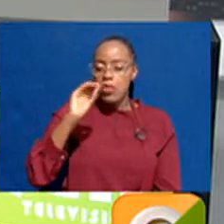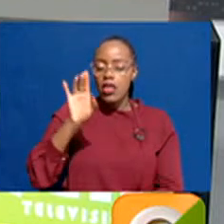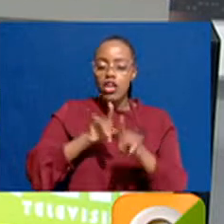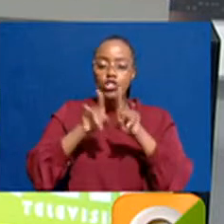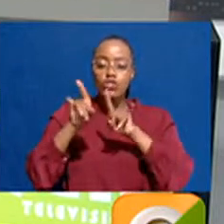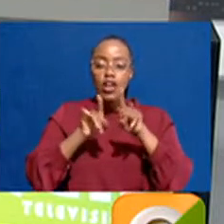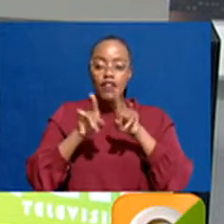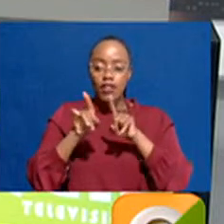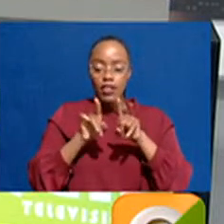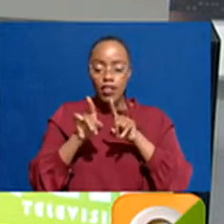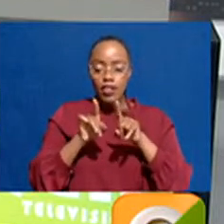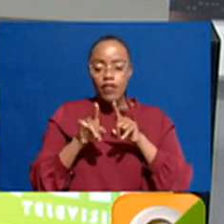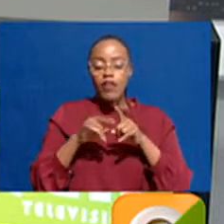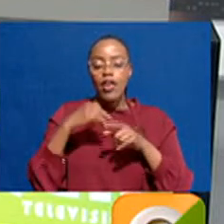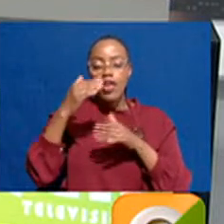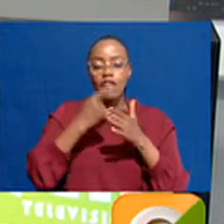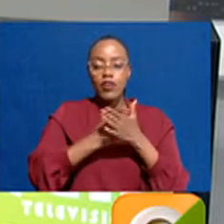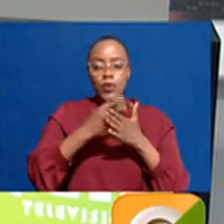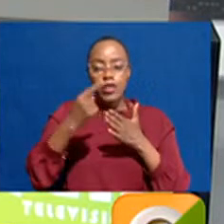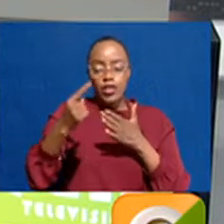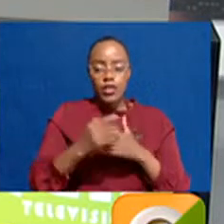travel every week?